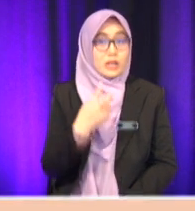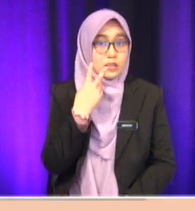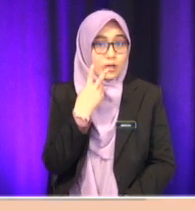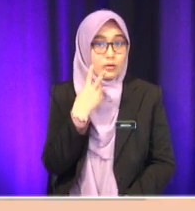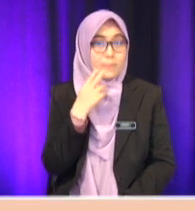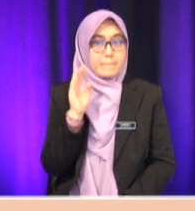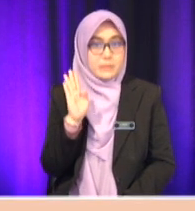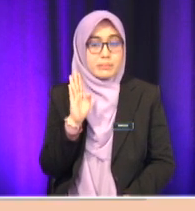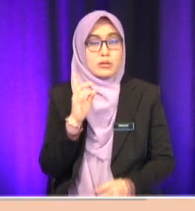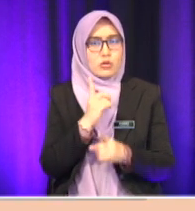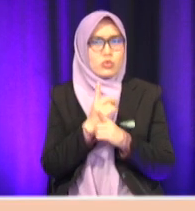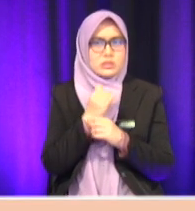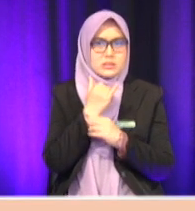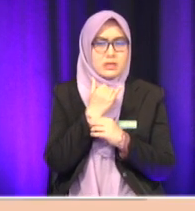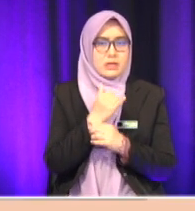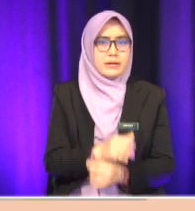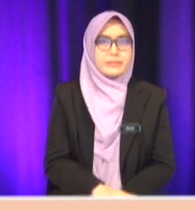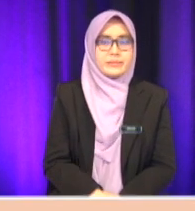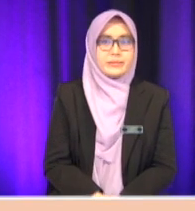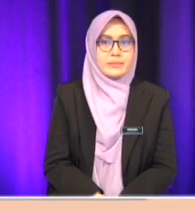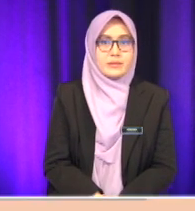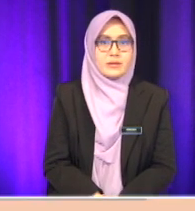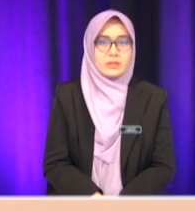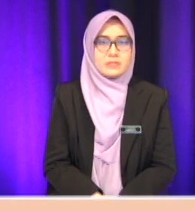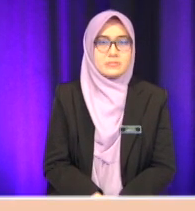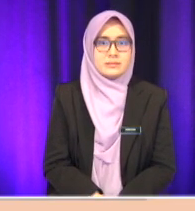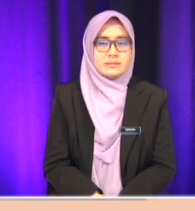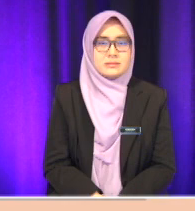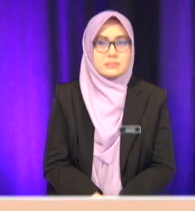So, does Julie enjoy